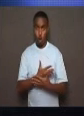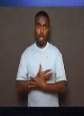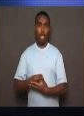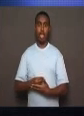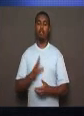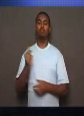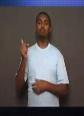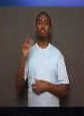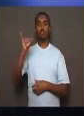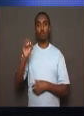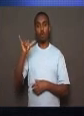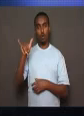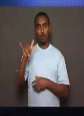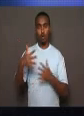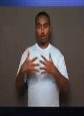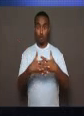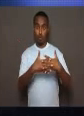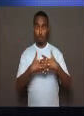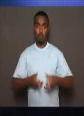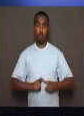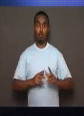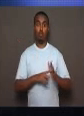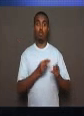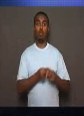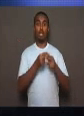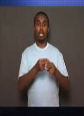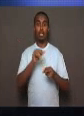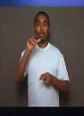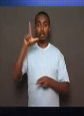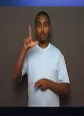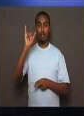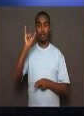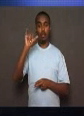lives in a town in the United States called Lillian.